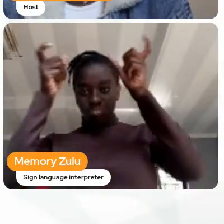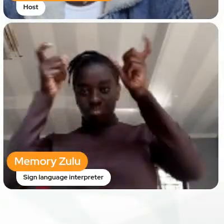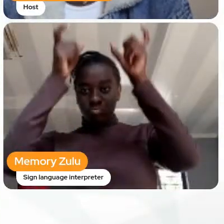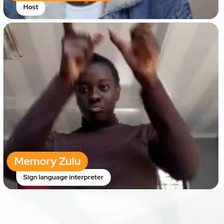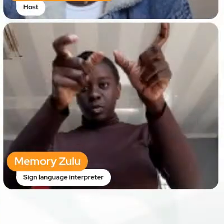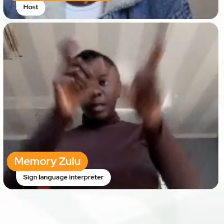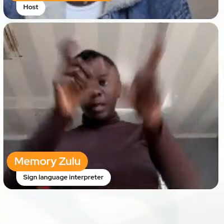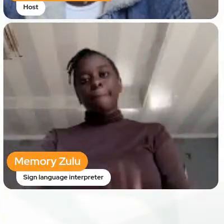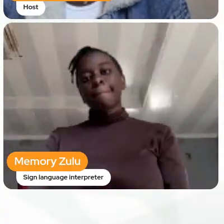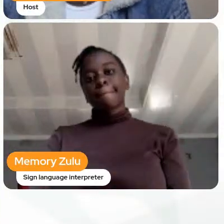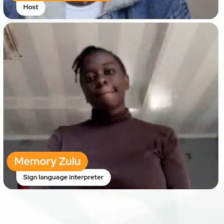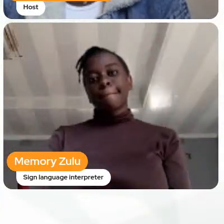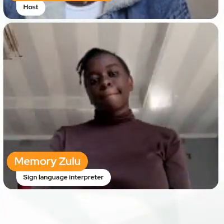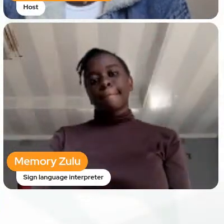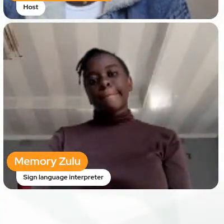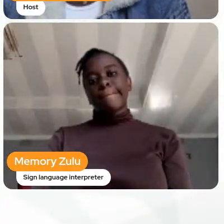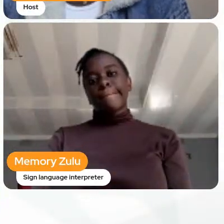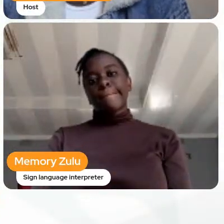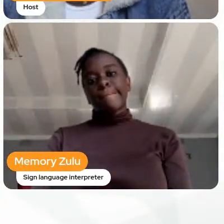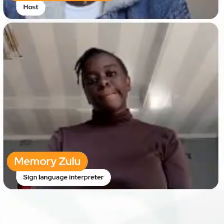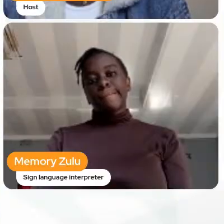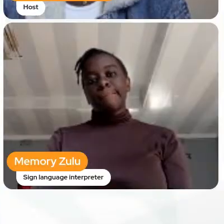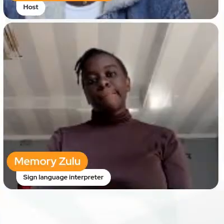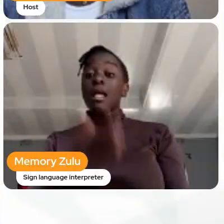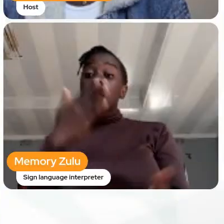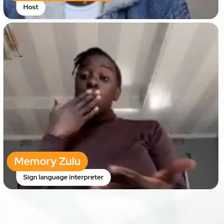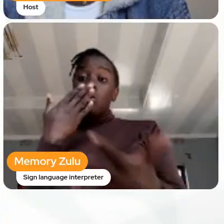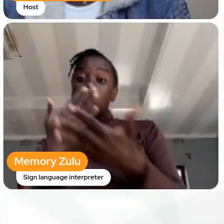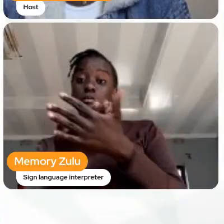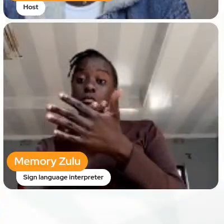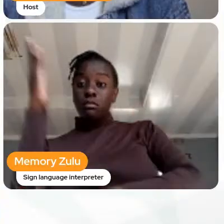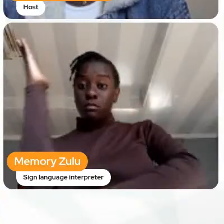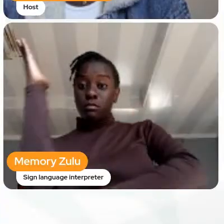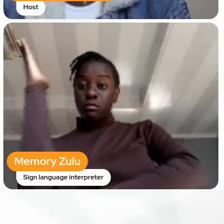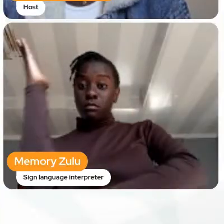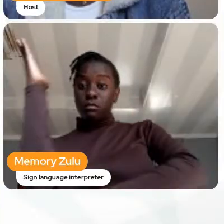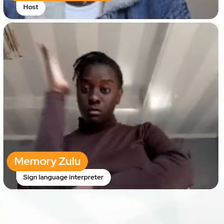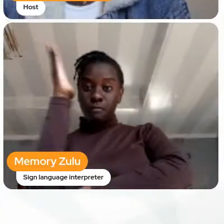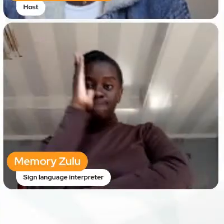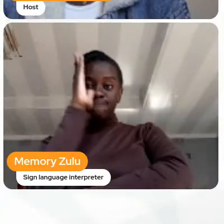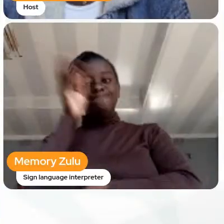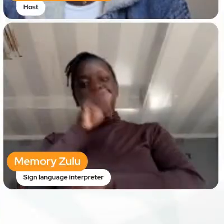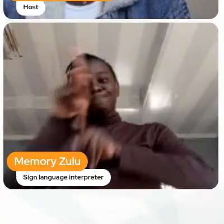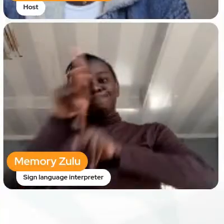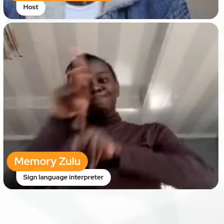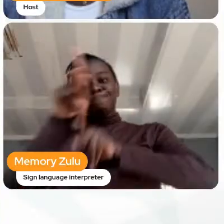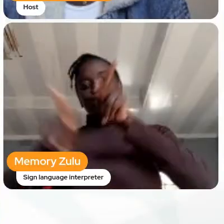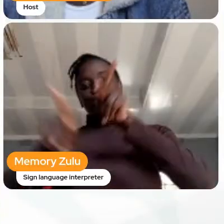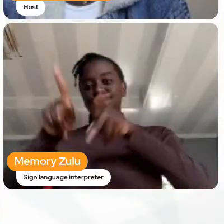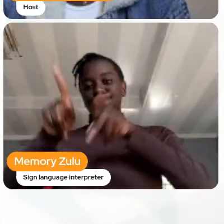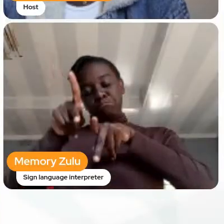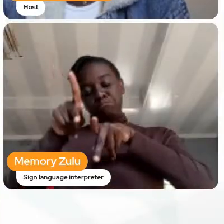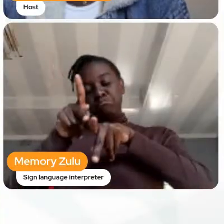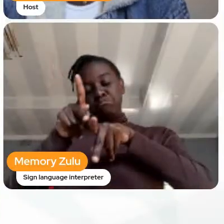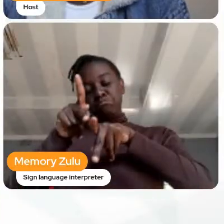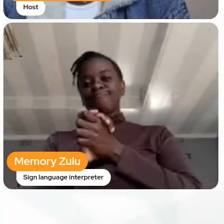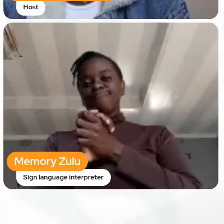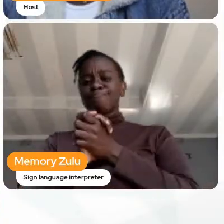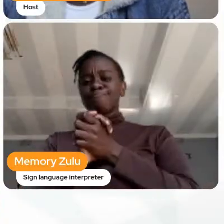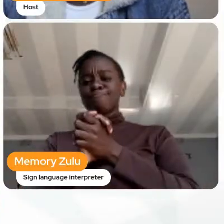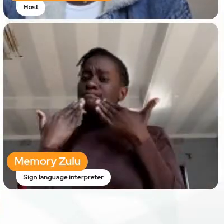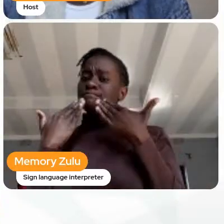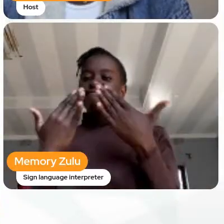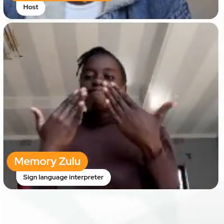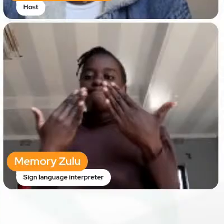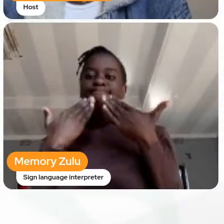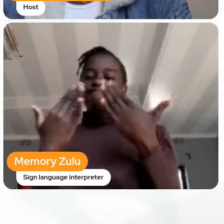afternoon, viewers. Thank you for having me to be part of this program